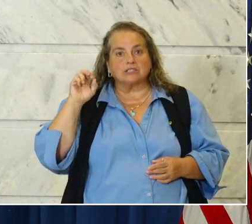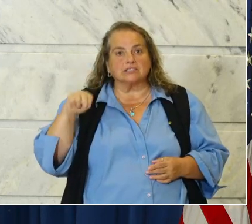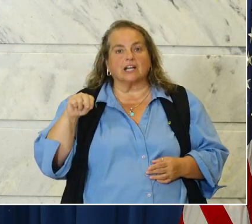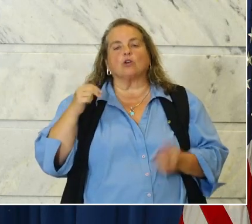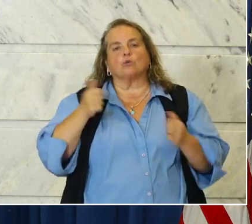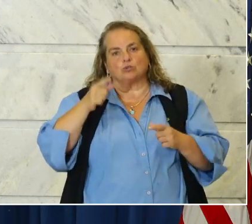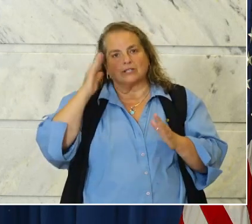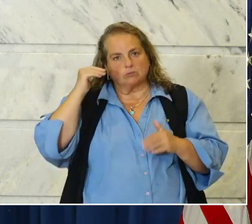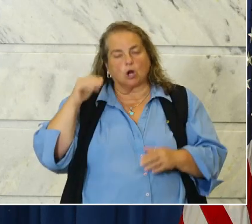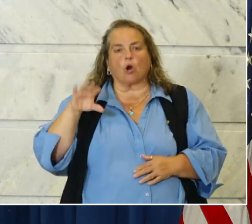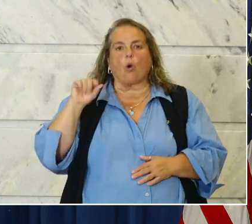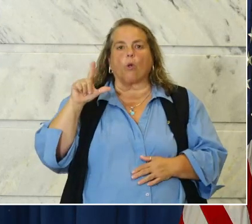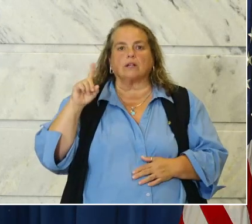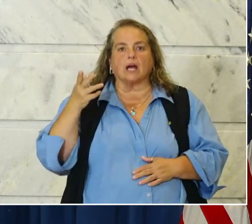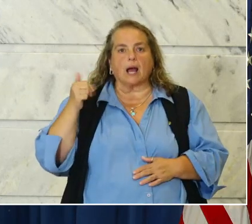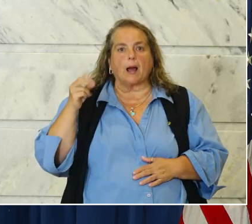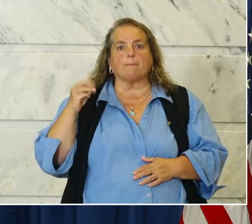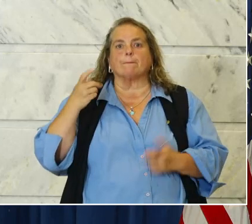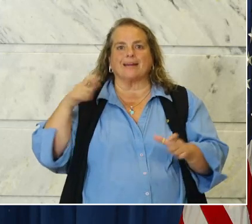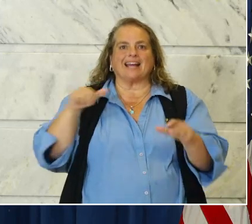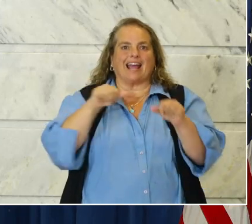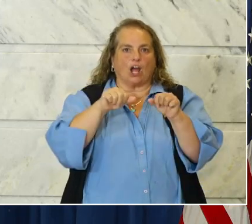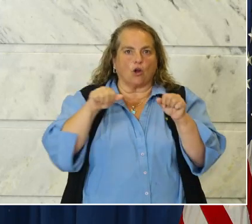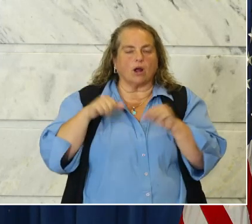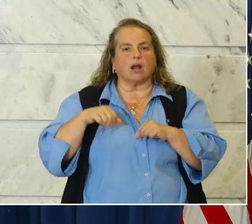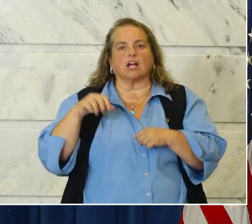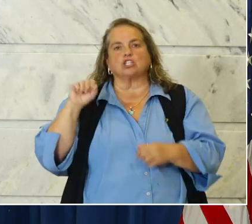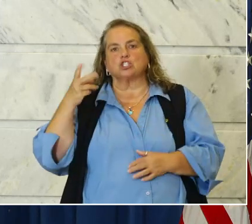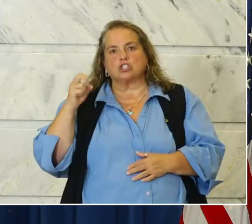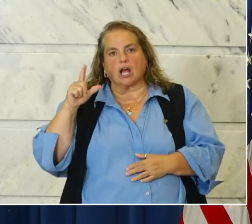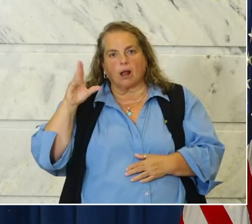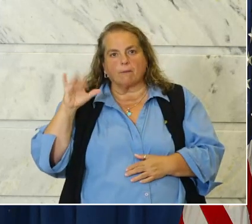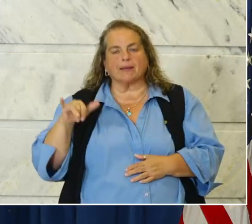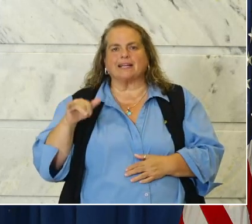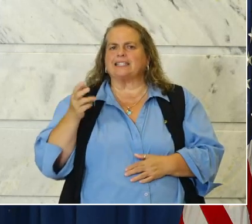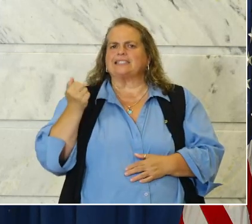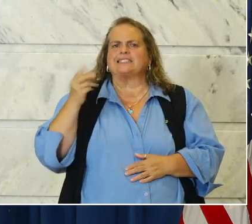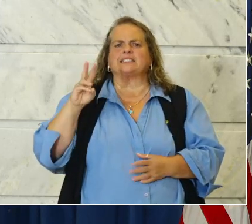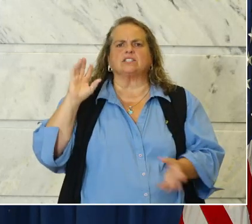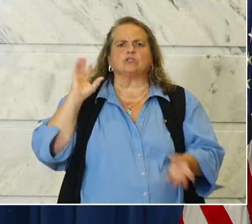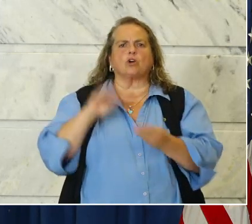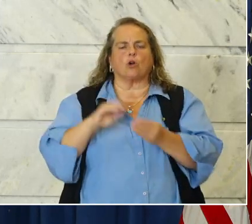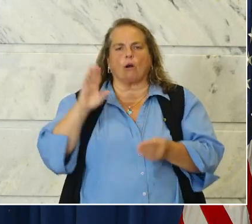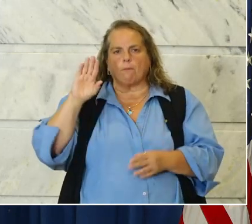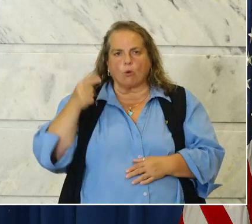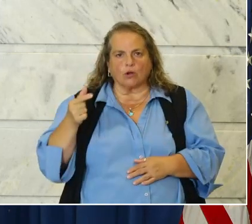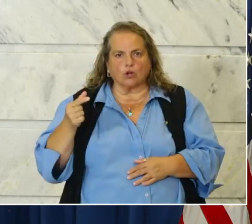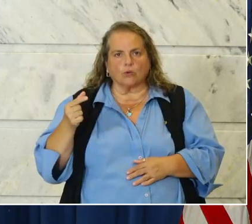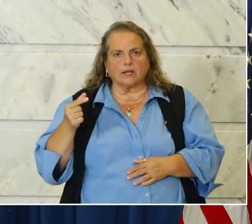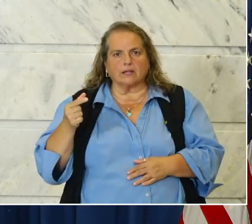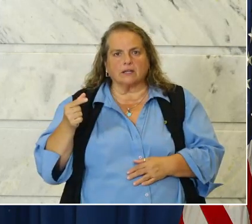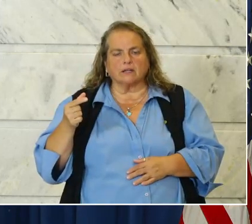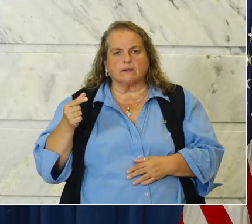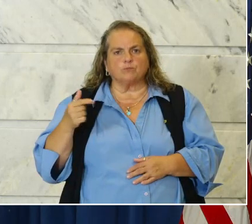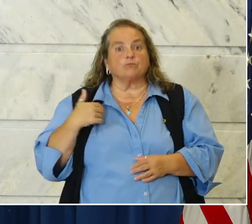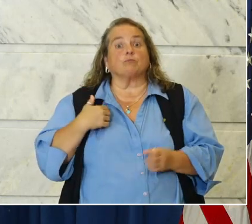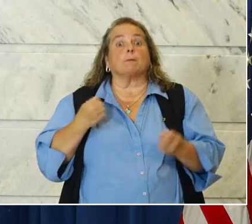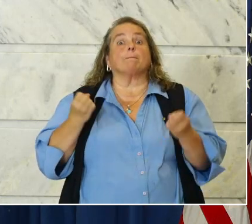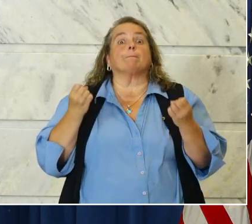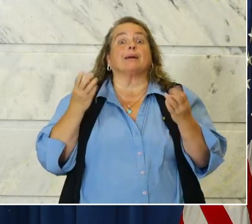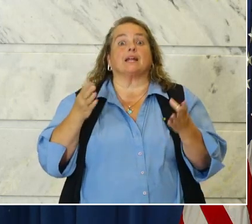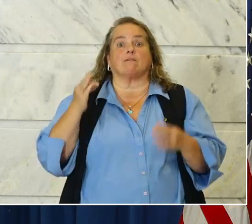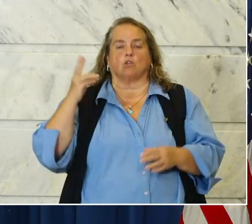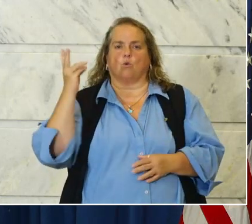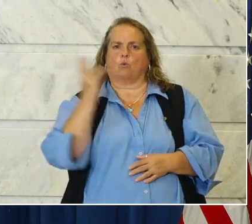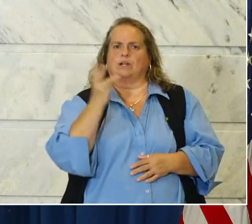expect in Oldham, that's a big area, dense population, Shelby County. There's 16 total, Bowling Green. We got a lot of the